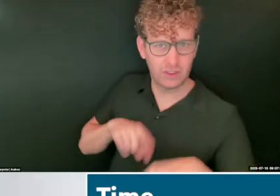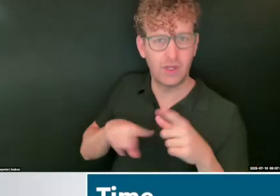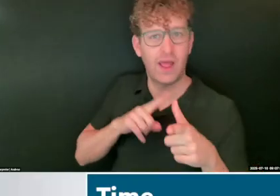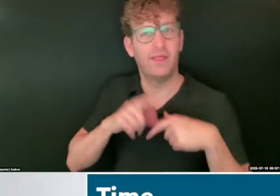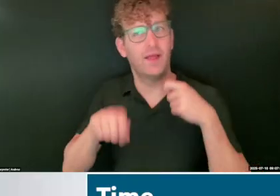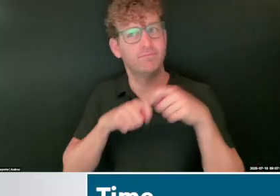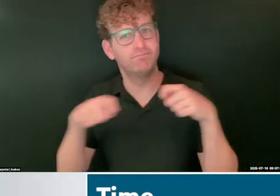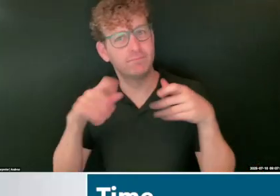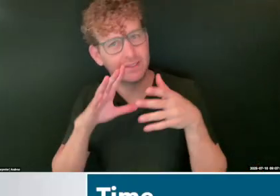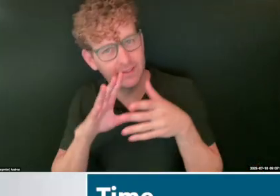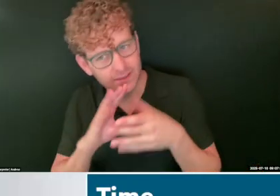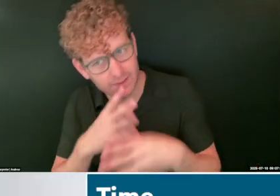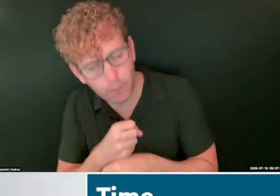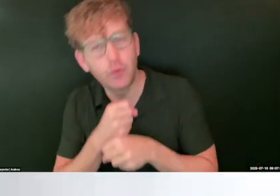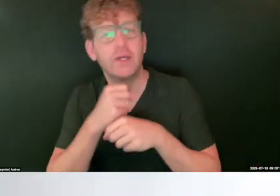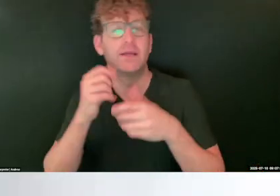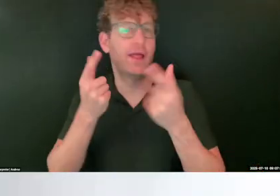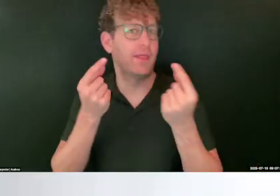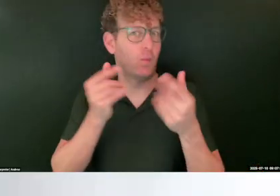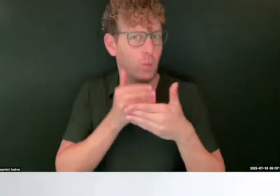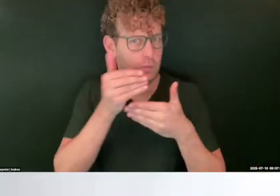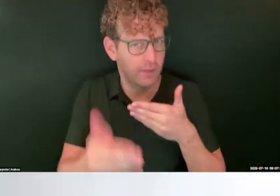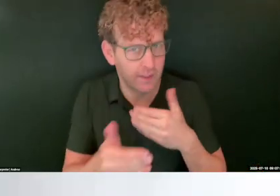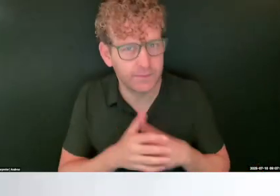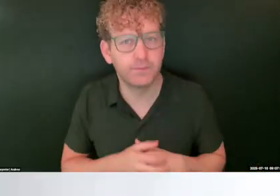steps. Next slide, please.